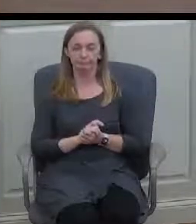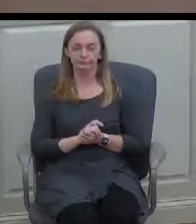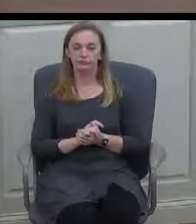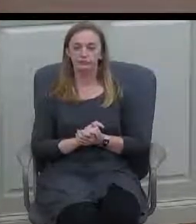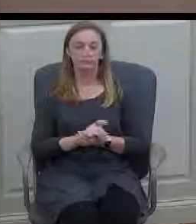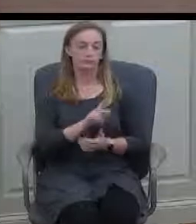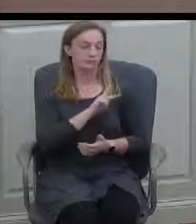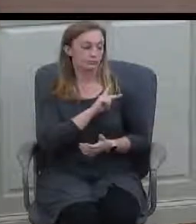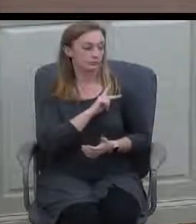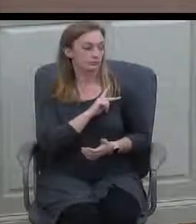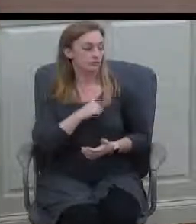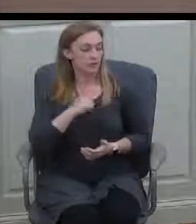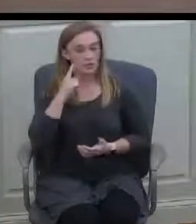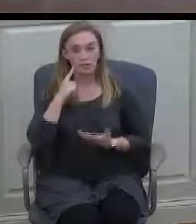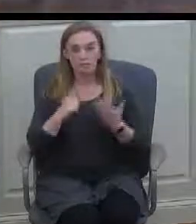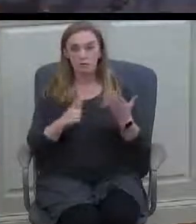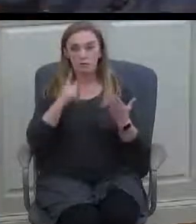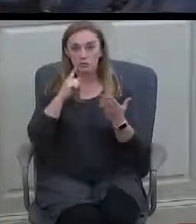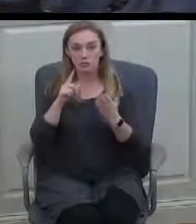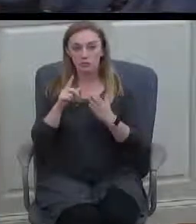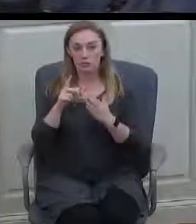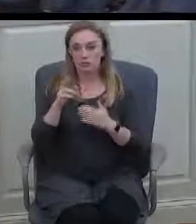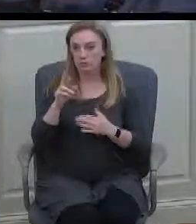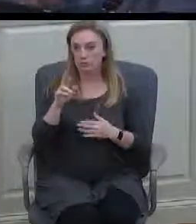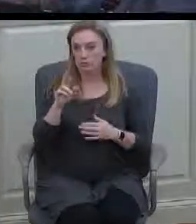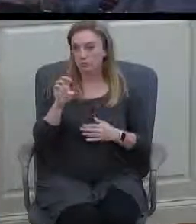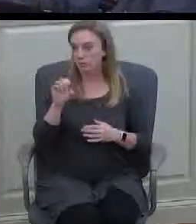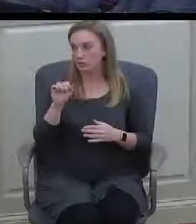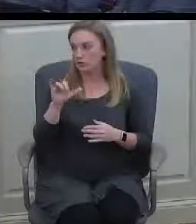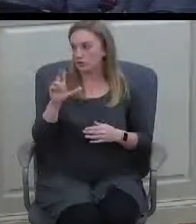Do I hear a motion for the resolution?